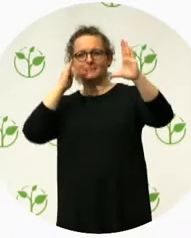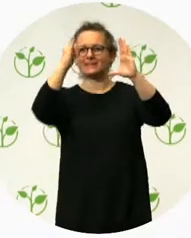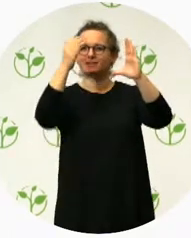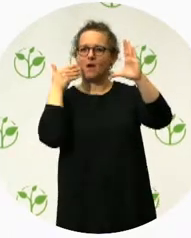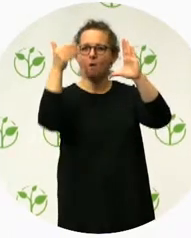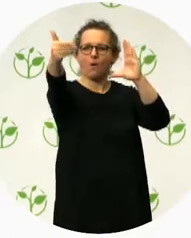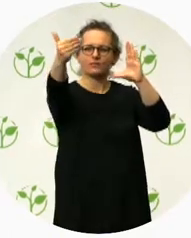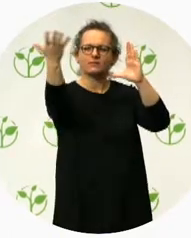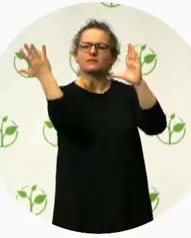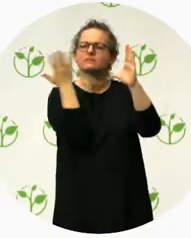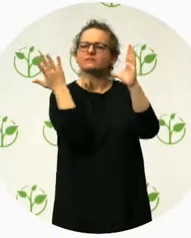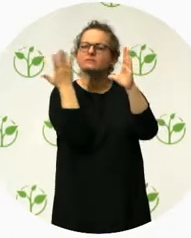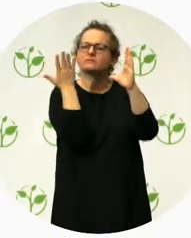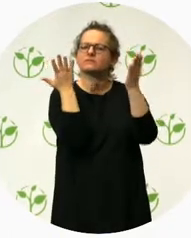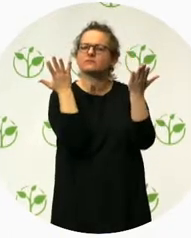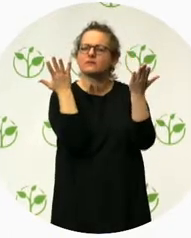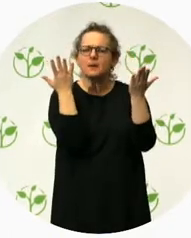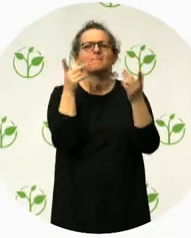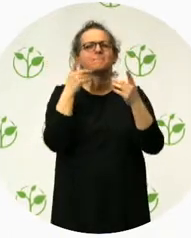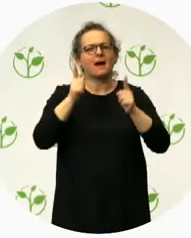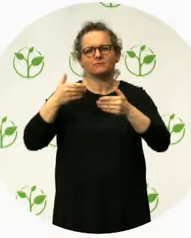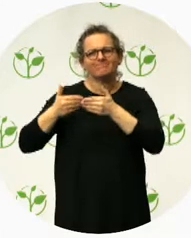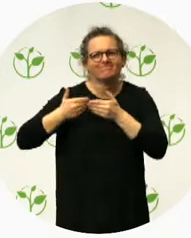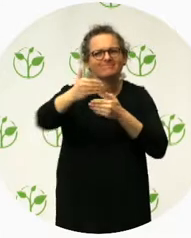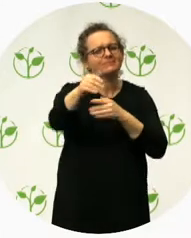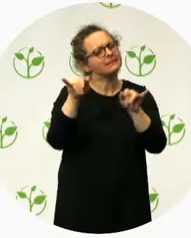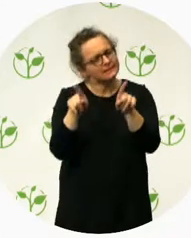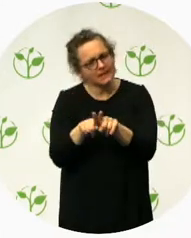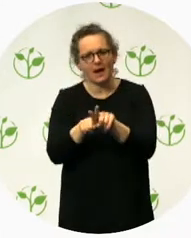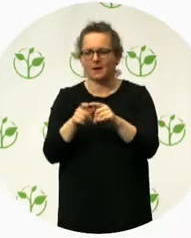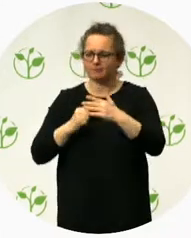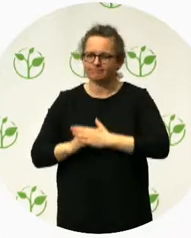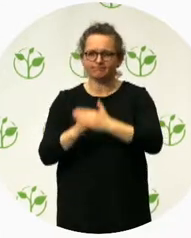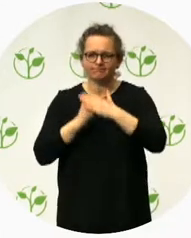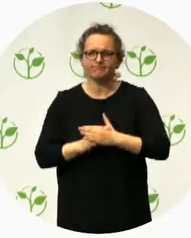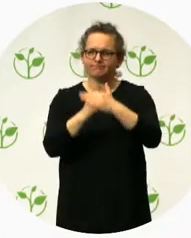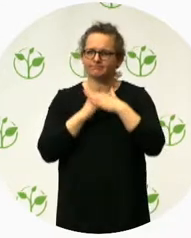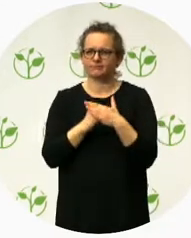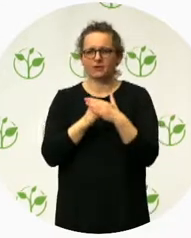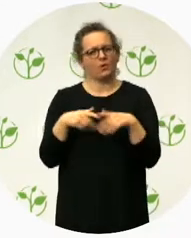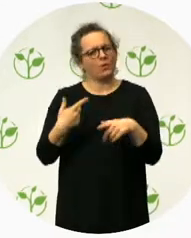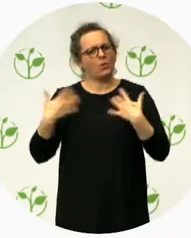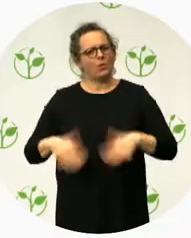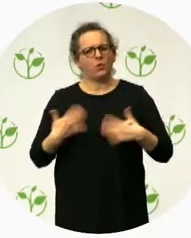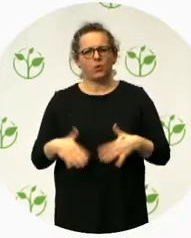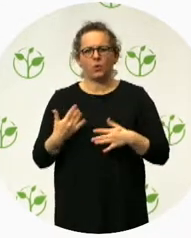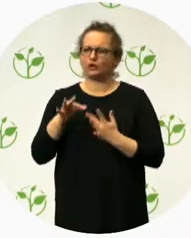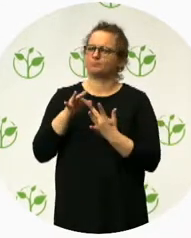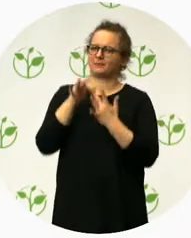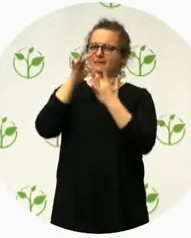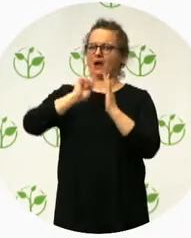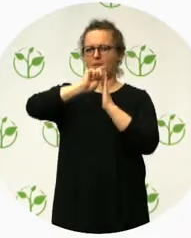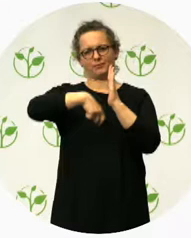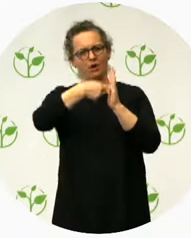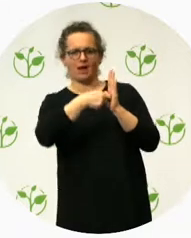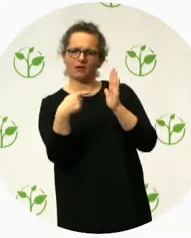Foundation. I would like to conclude by again congratulating the organizers for their great work in